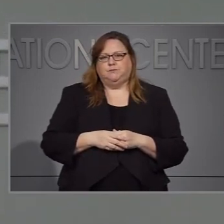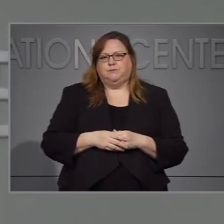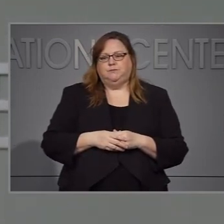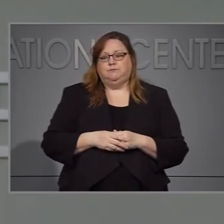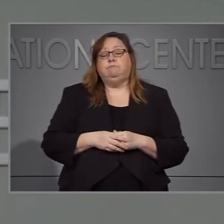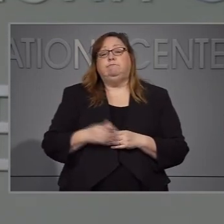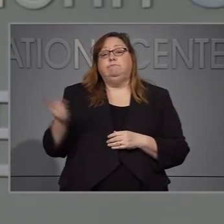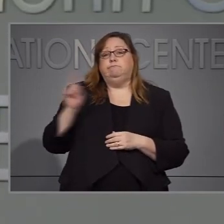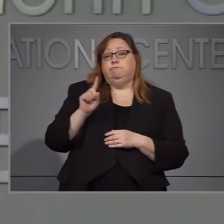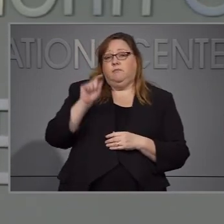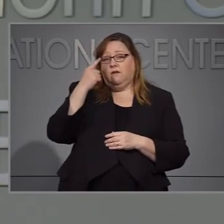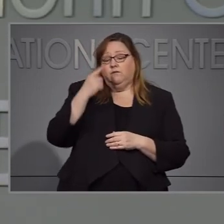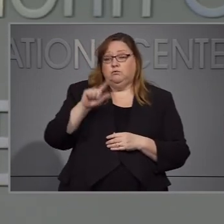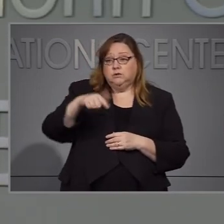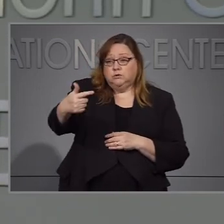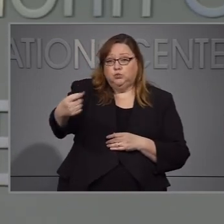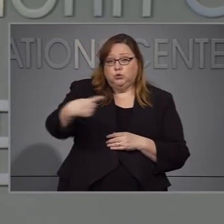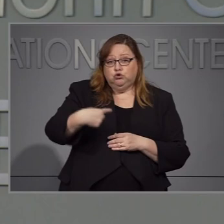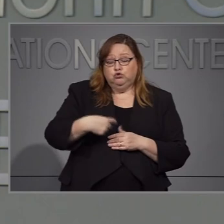Thanks. Next question, please.